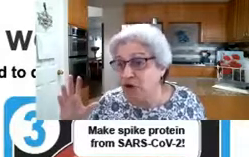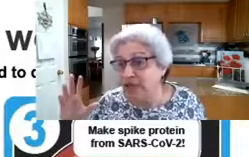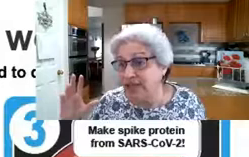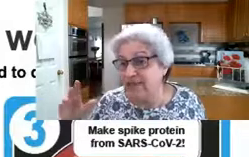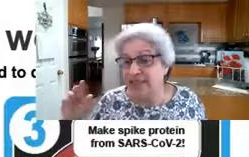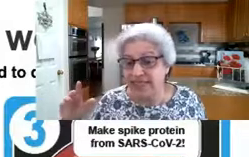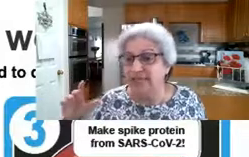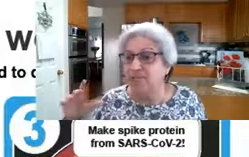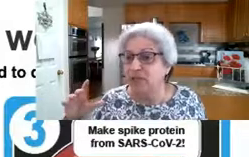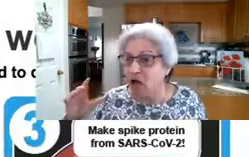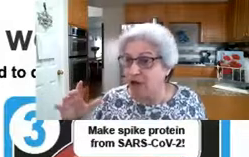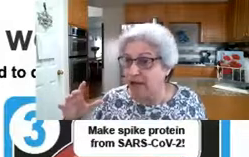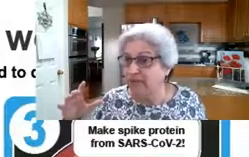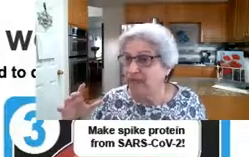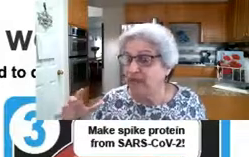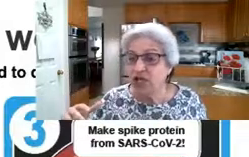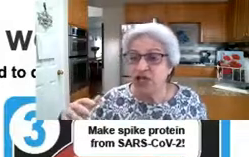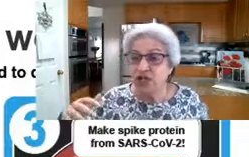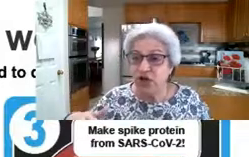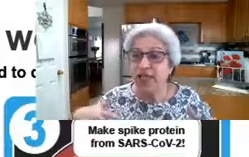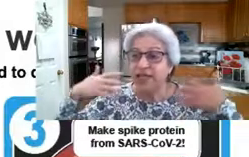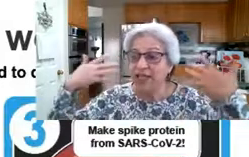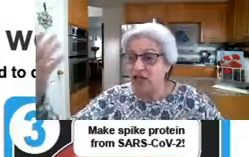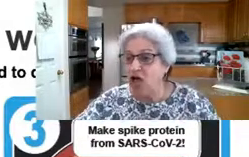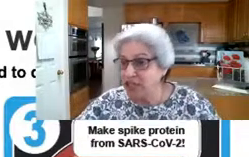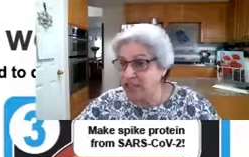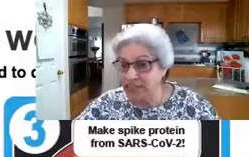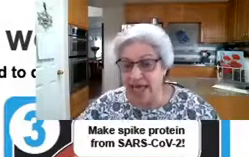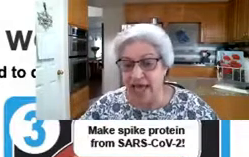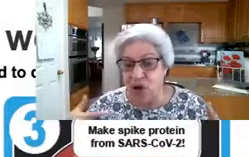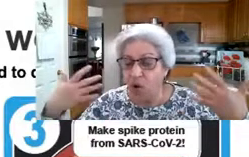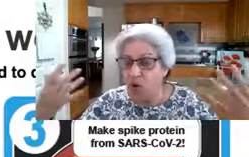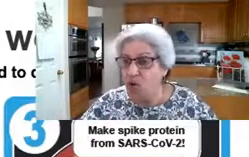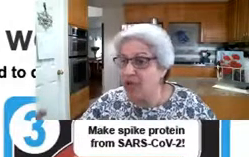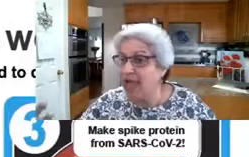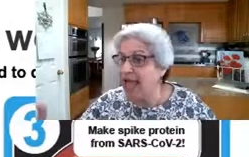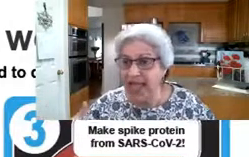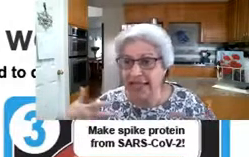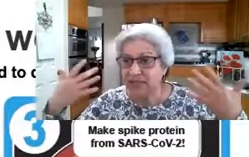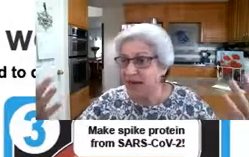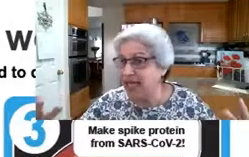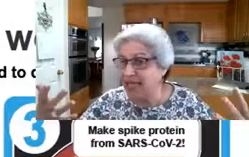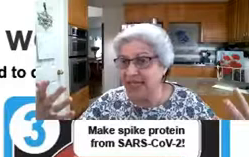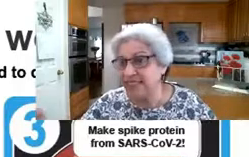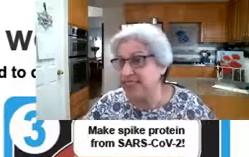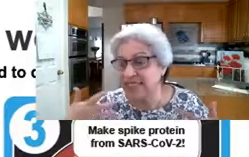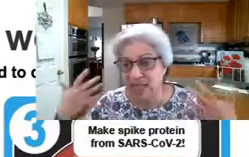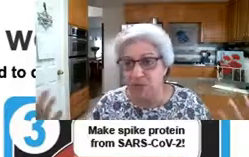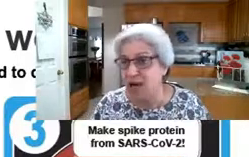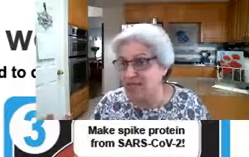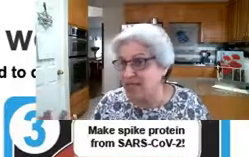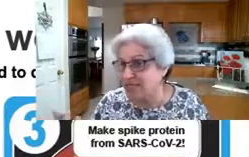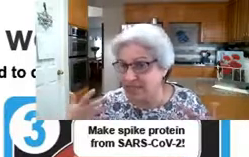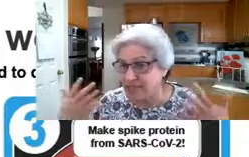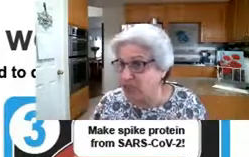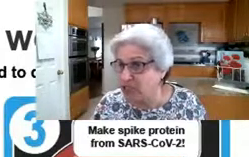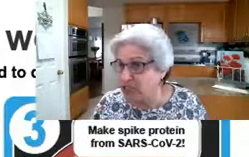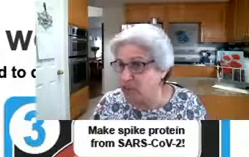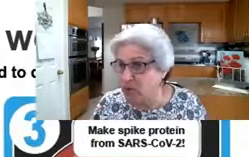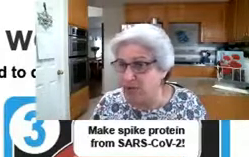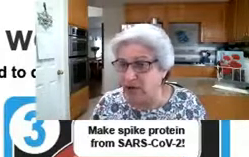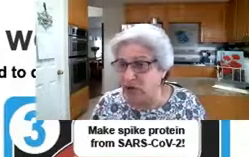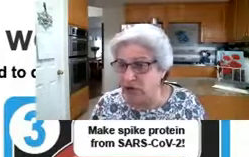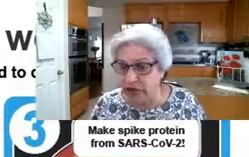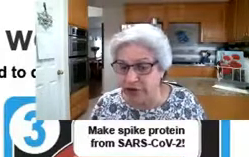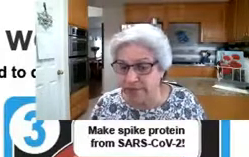something foreign that doesn't belong. So it launches that whole antibody and T cell process that we